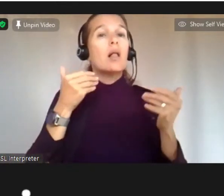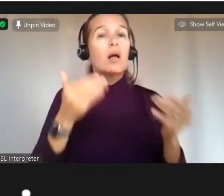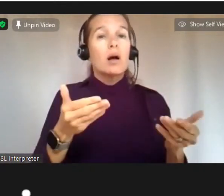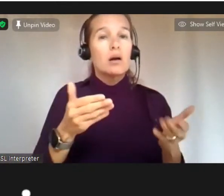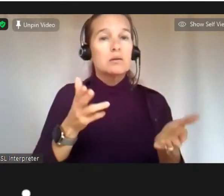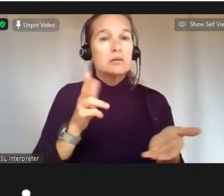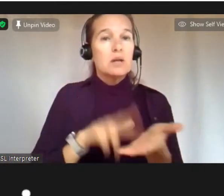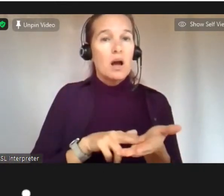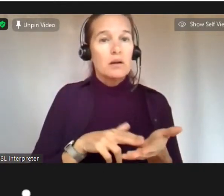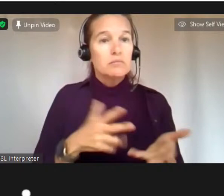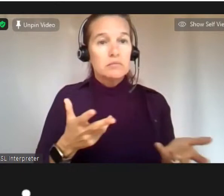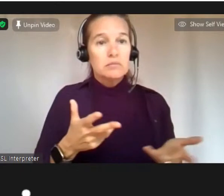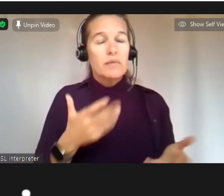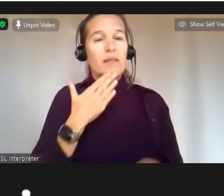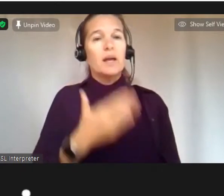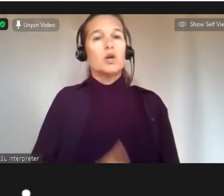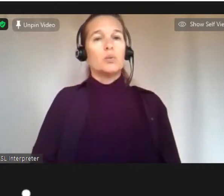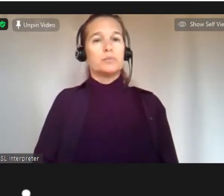that? Thank you.